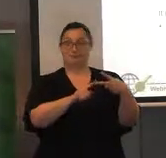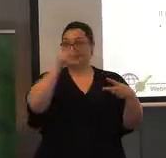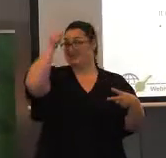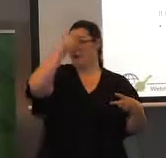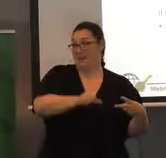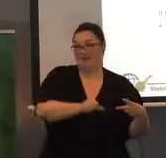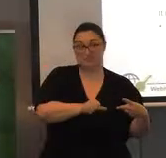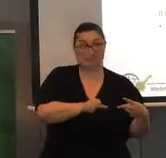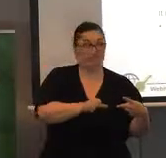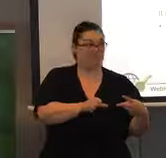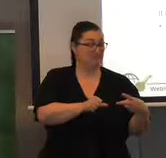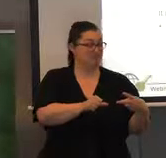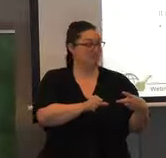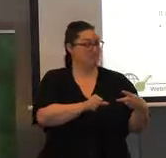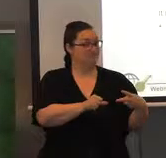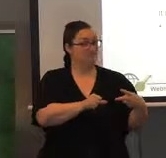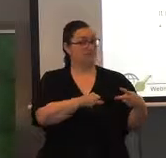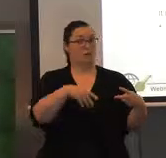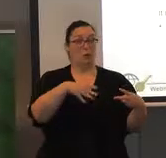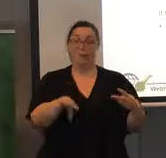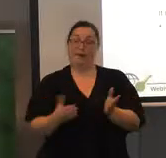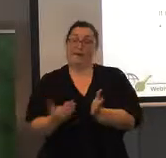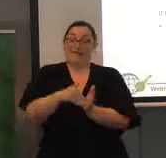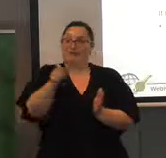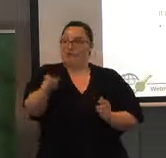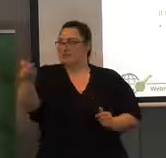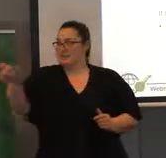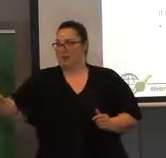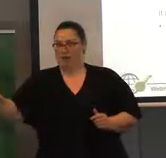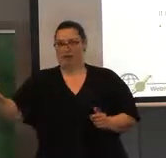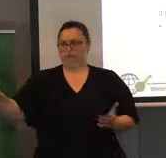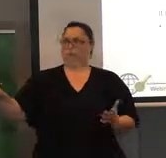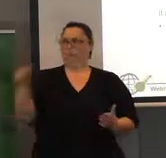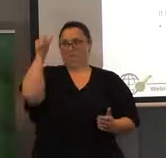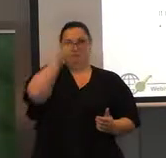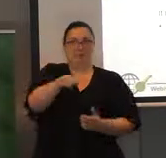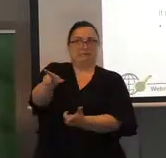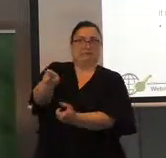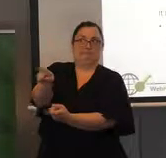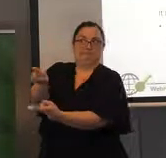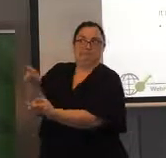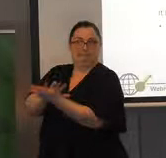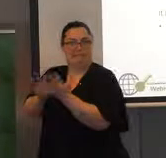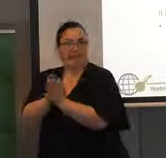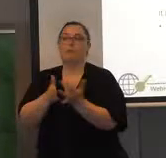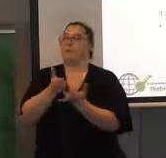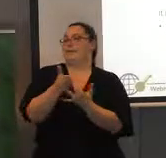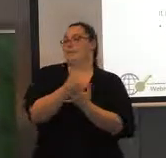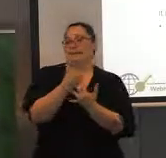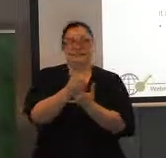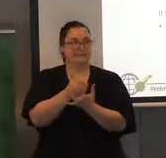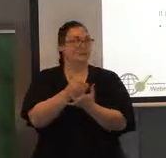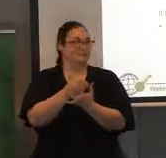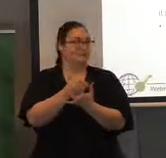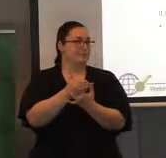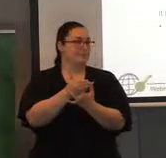think it's the smart thing to do. They want to get the extra customers into their business or into their website that they